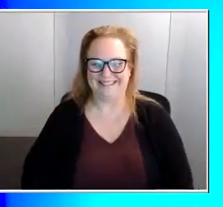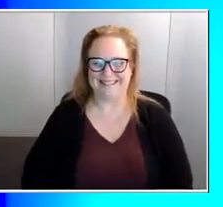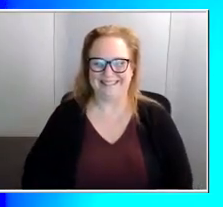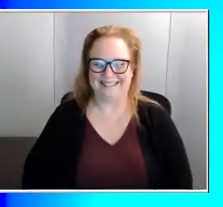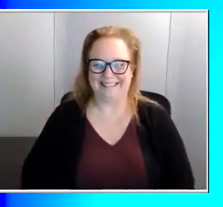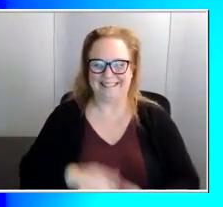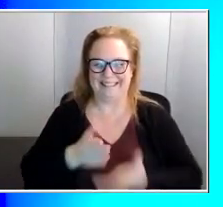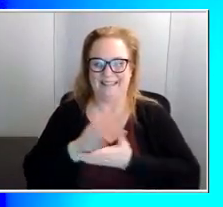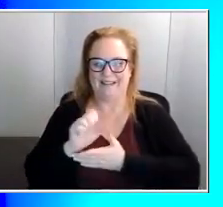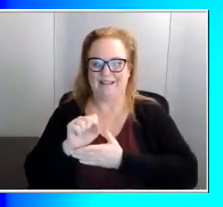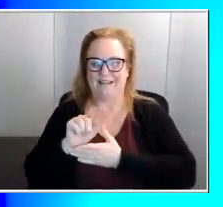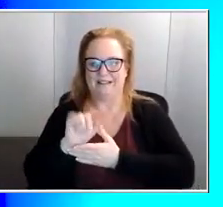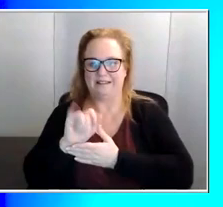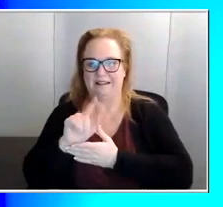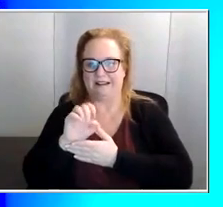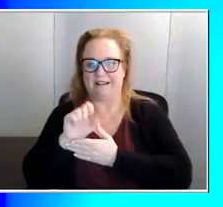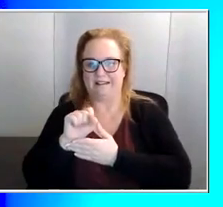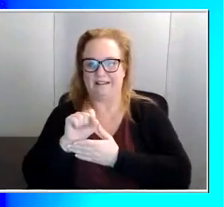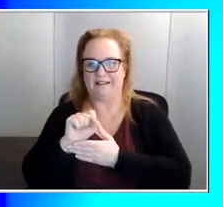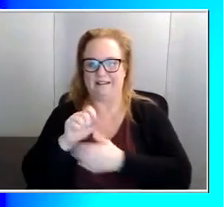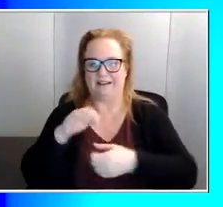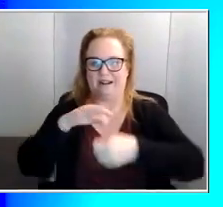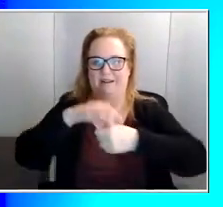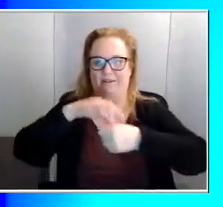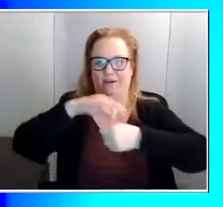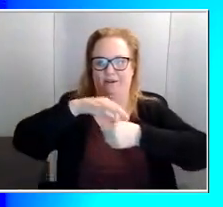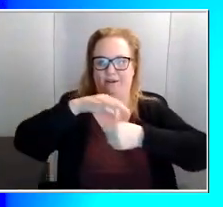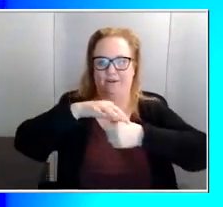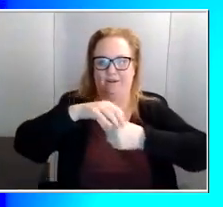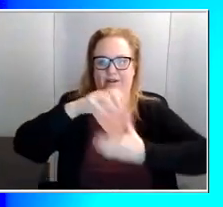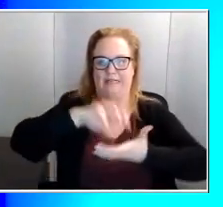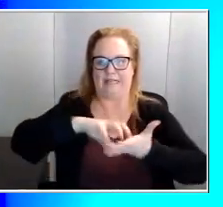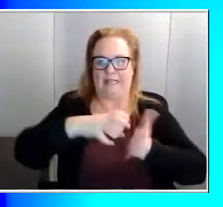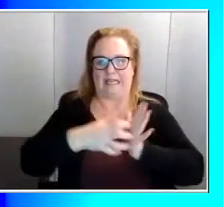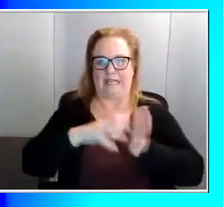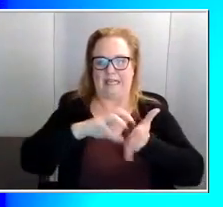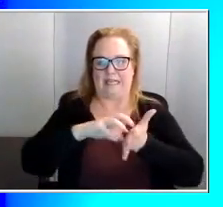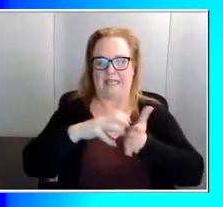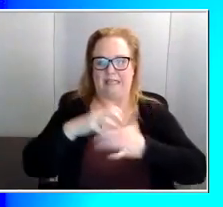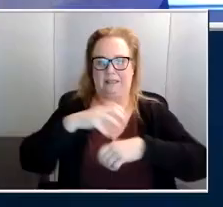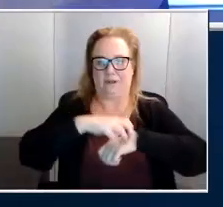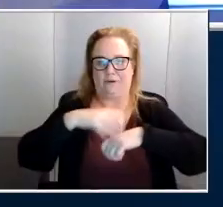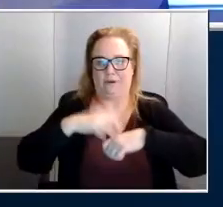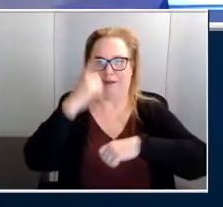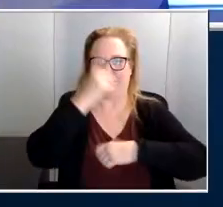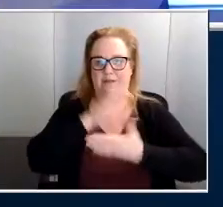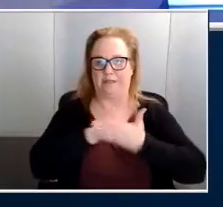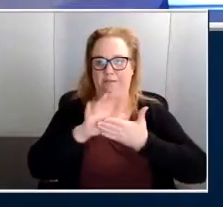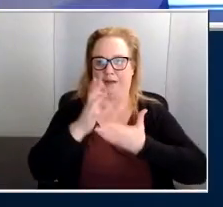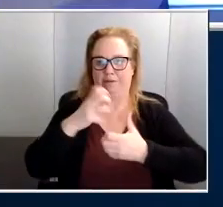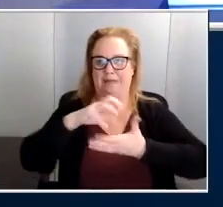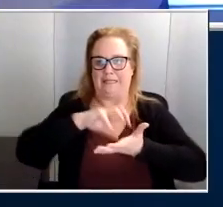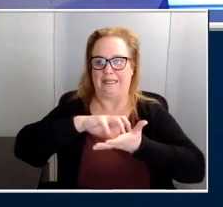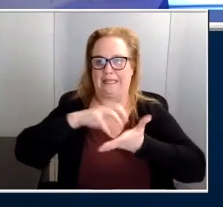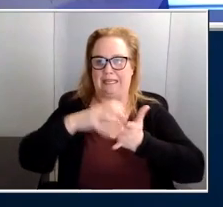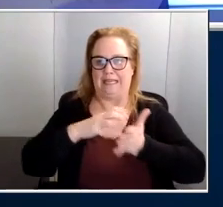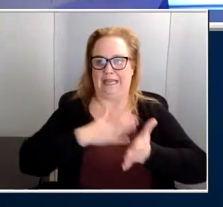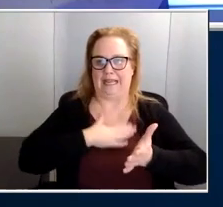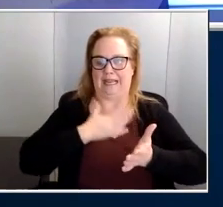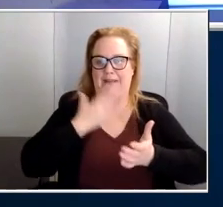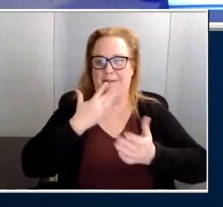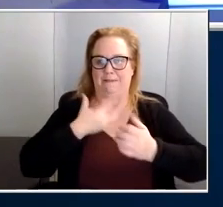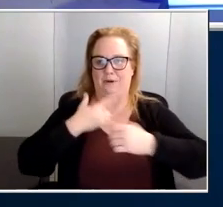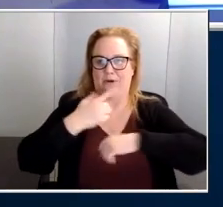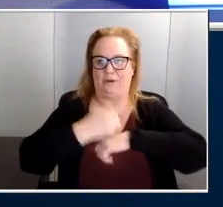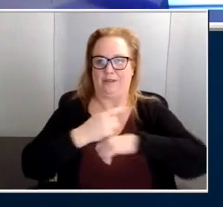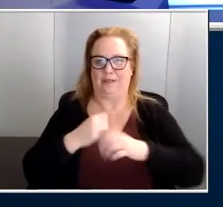All right, Dr. Stites, I voted for the cake, by the way. The grapes look nice, but I wanted the cake. So happy, yeah, happy. Voted it's a way to the 60.